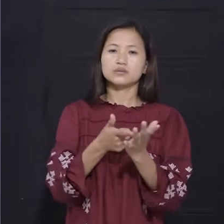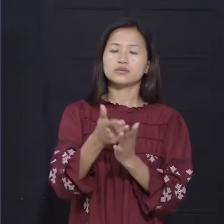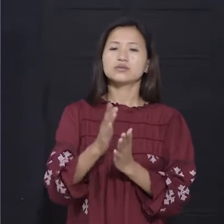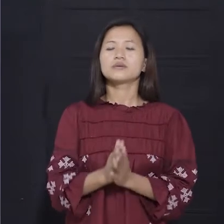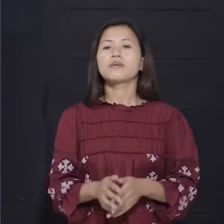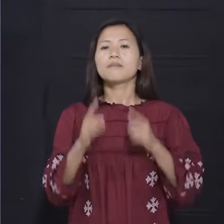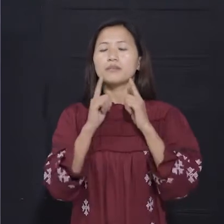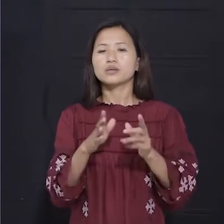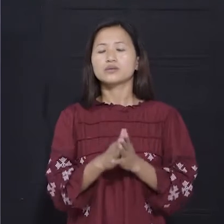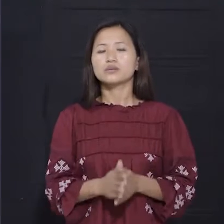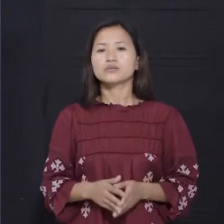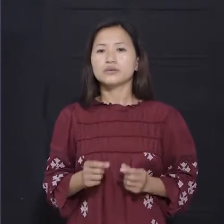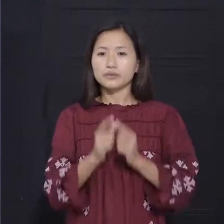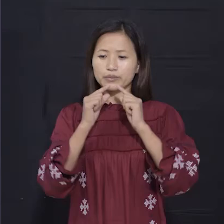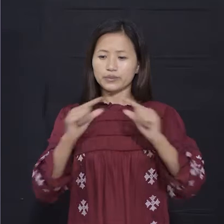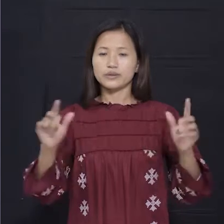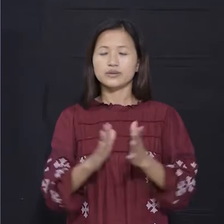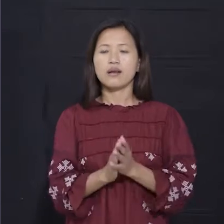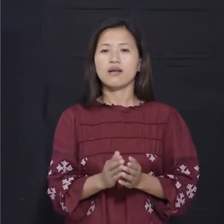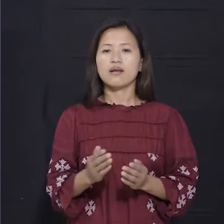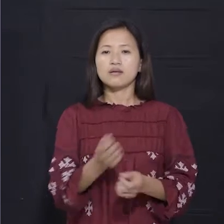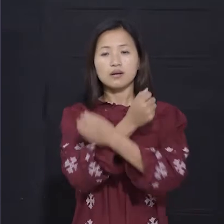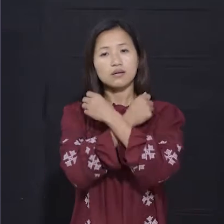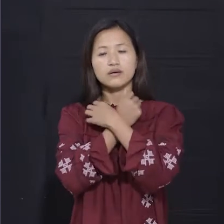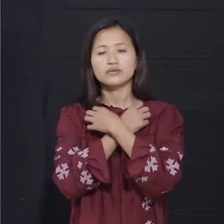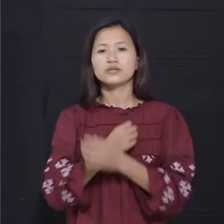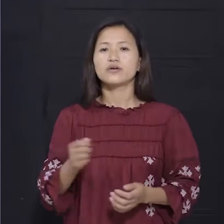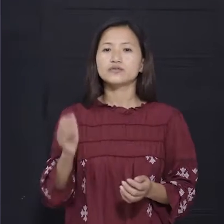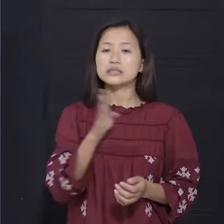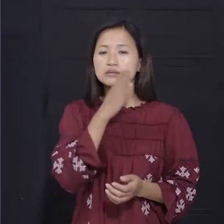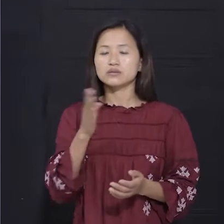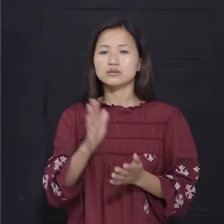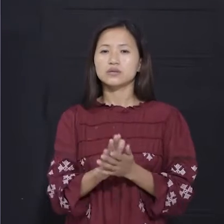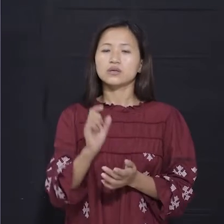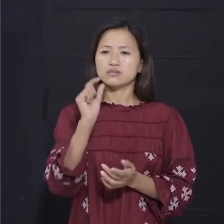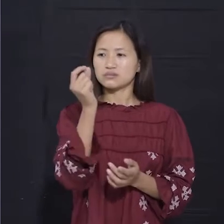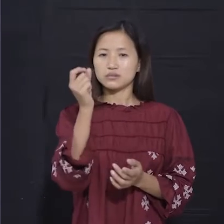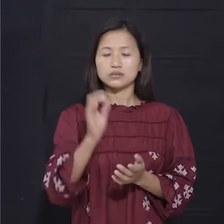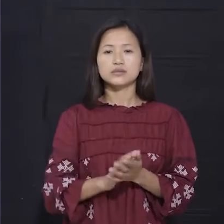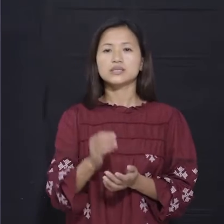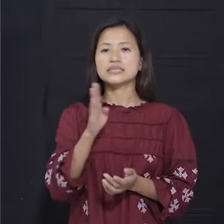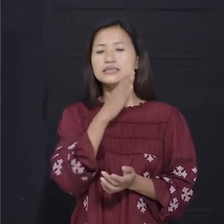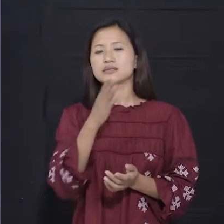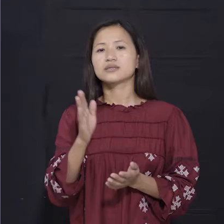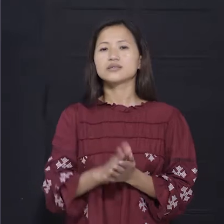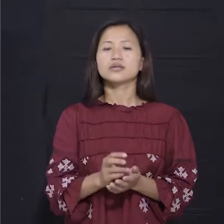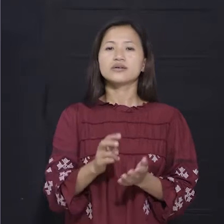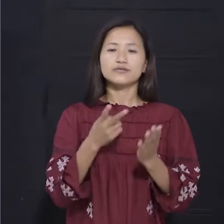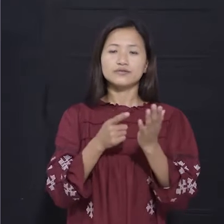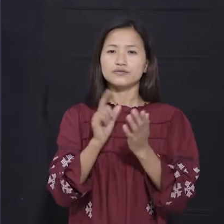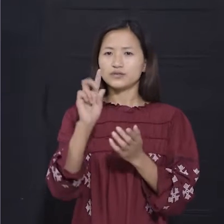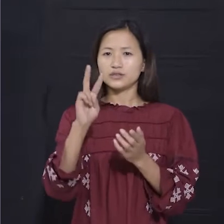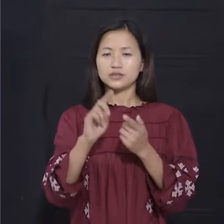music. We can see that from the coins which was found, where Samudragupta is seen playing the veena. Veena